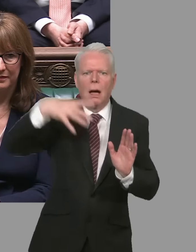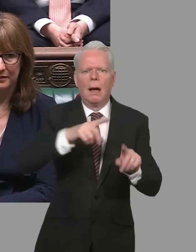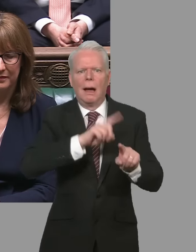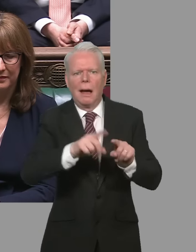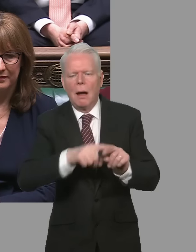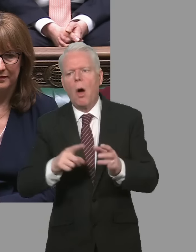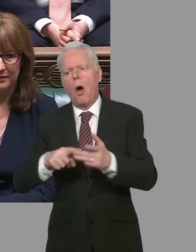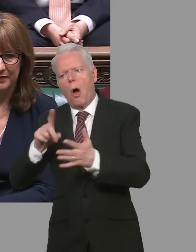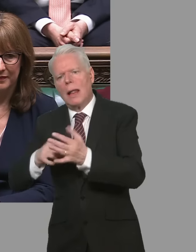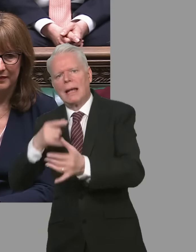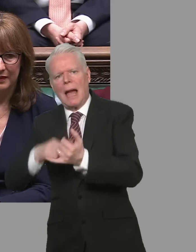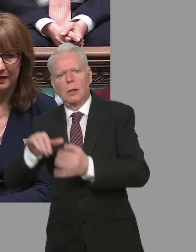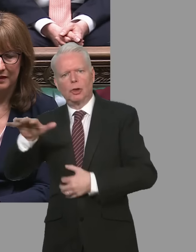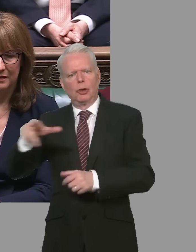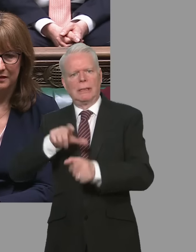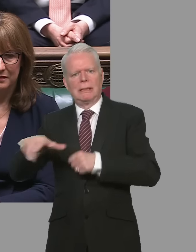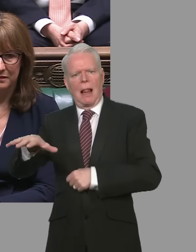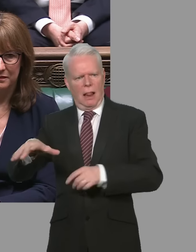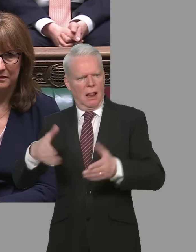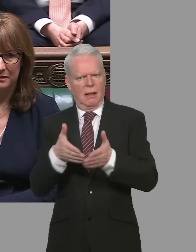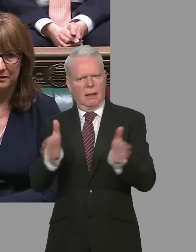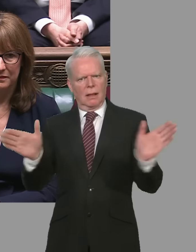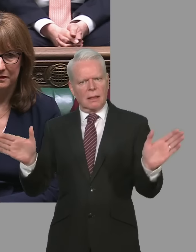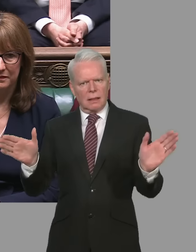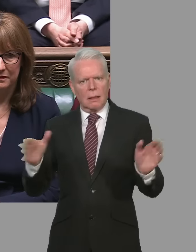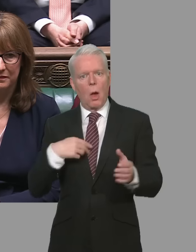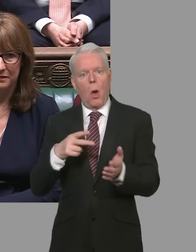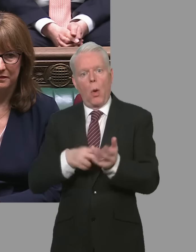only way to do that is through renewables.